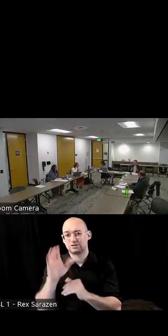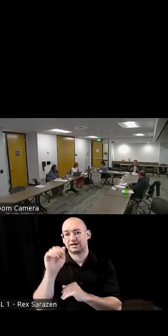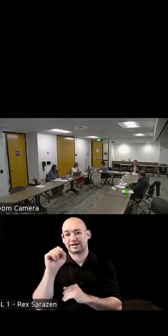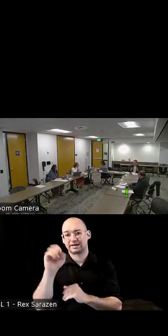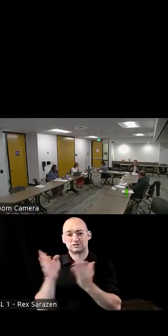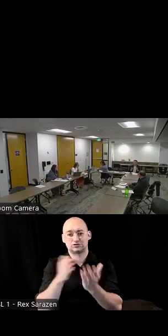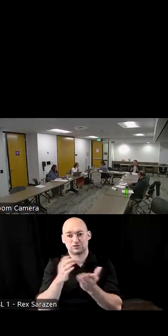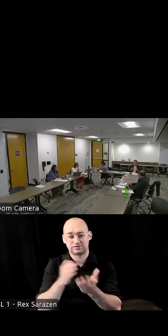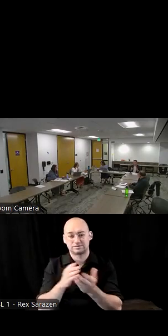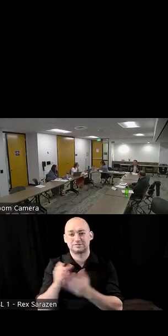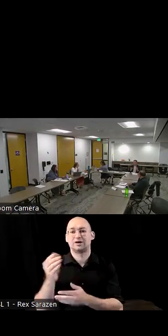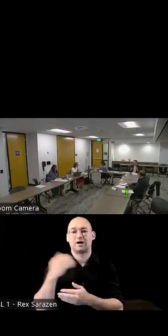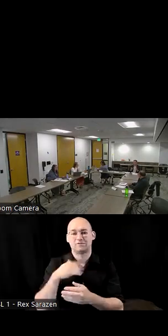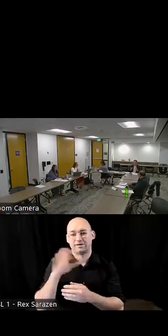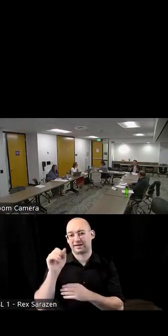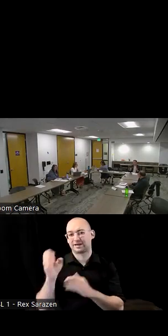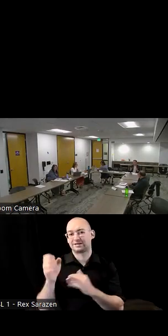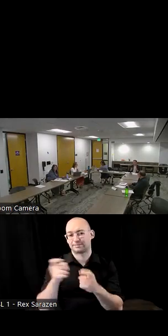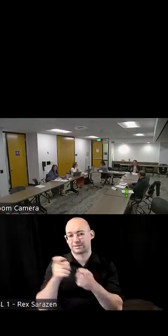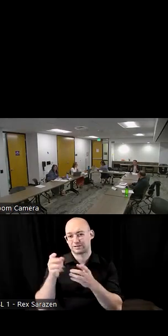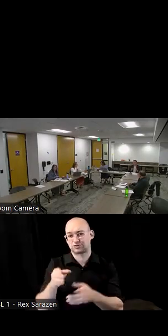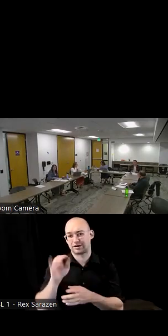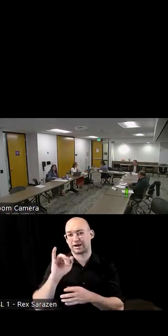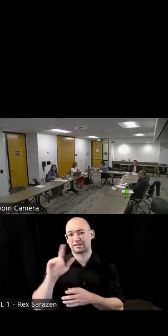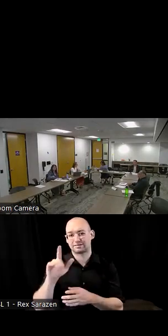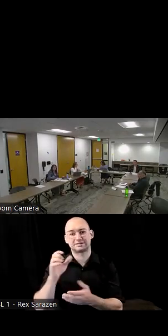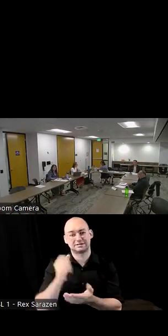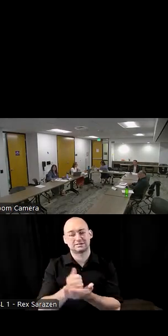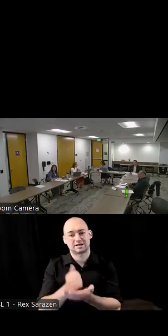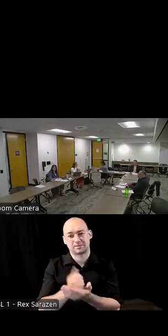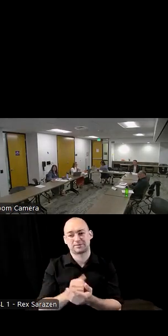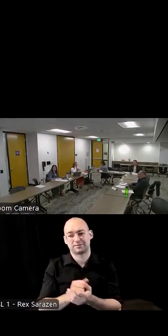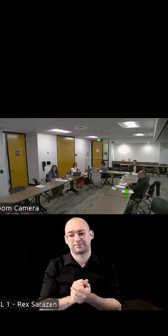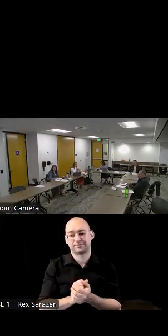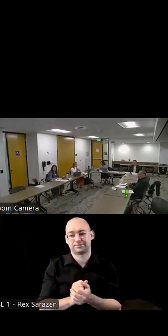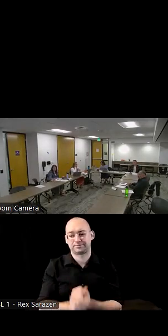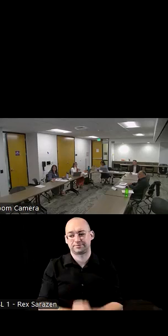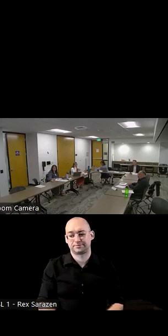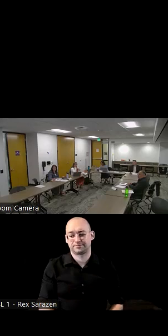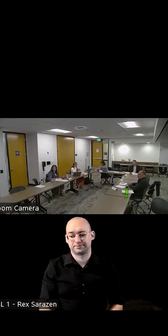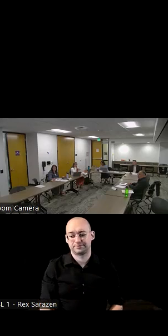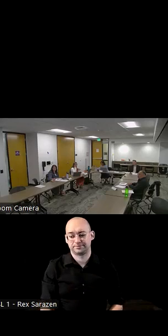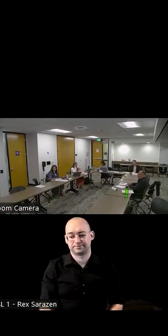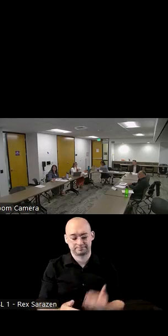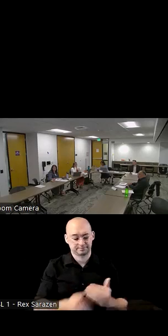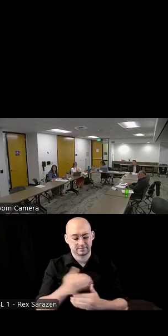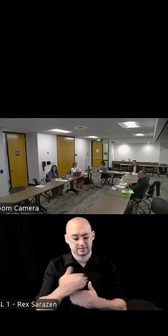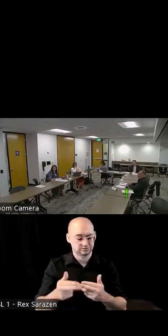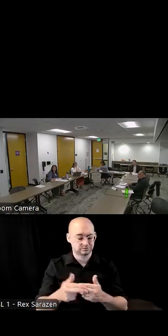where you can have a case manager at a AAA or ILC really help put together that package. Next slide.